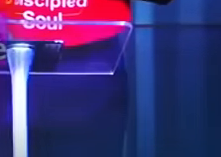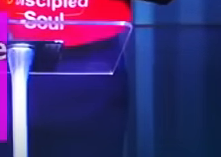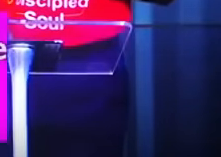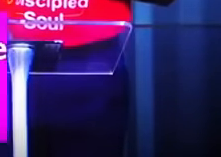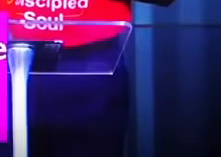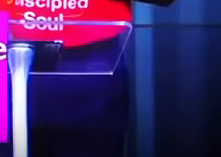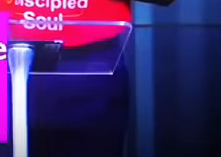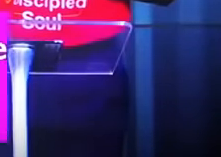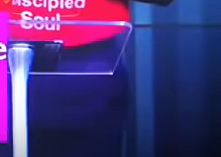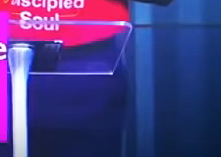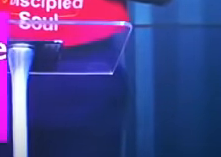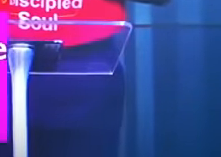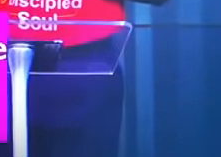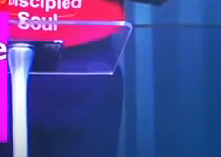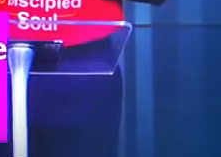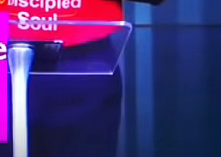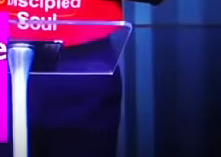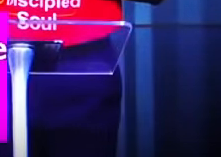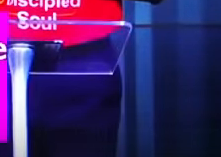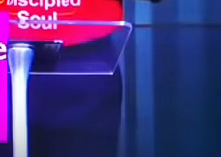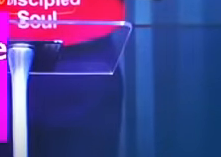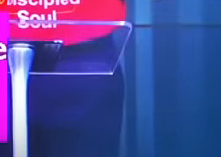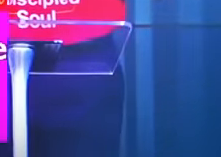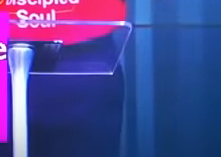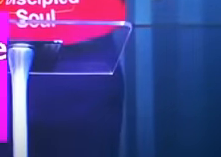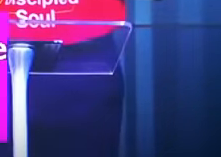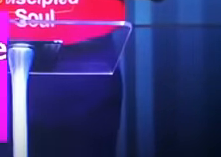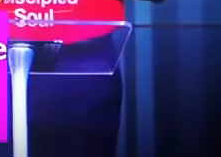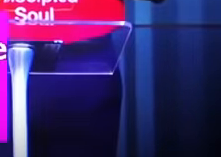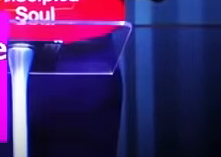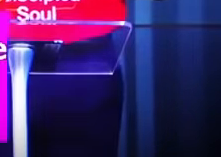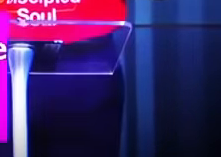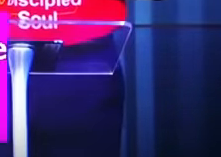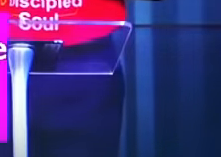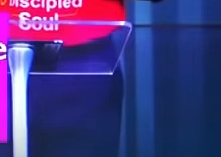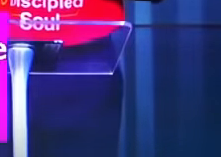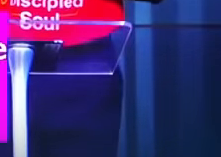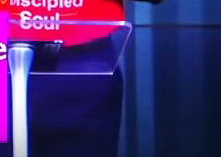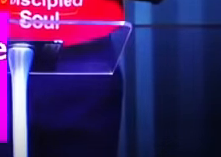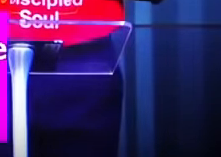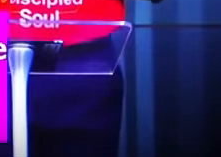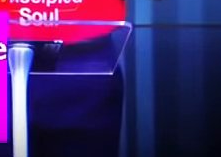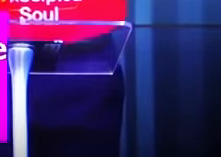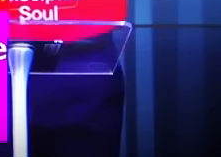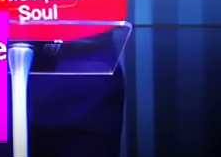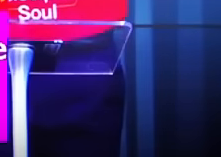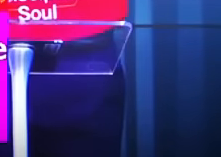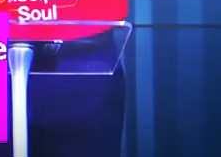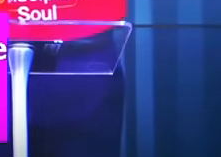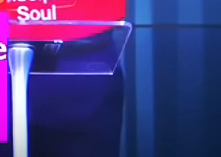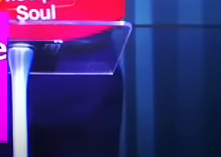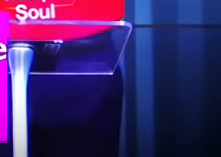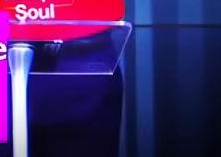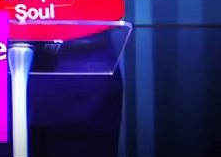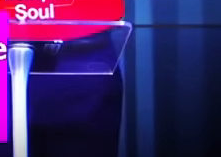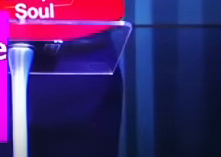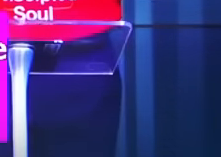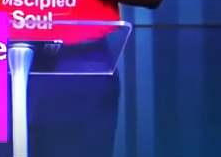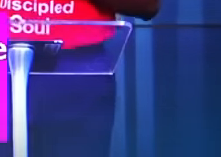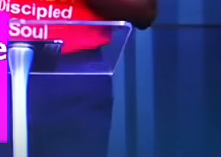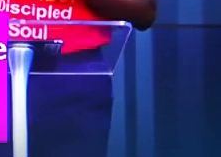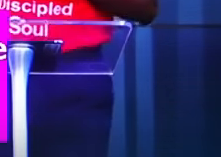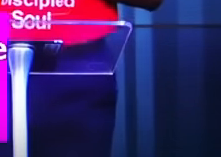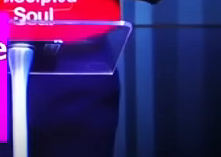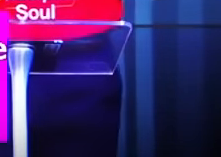22. Then say to Pharaoh, "This is what the Lord says. Israel is my firstborn son."